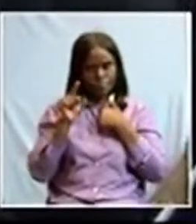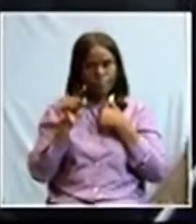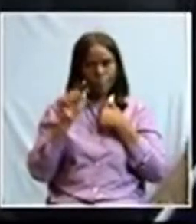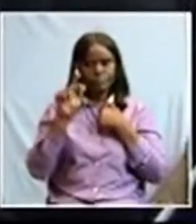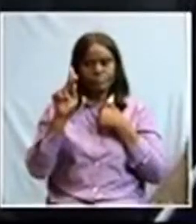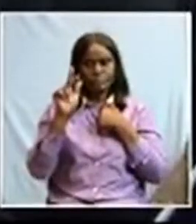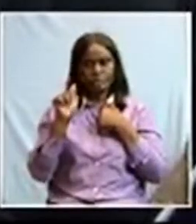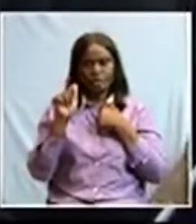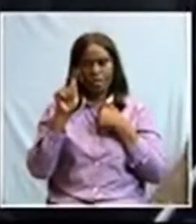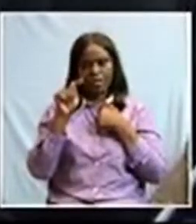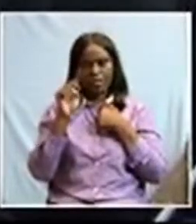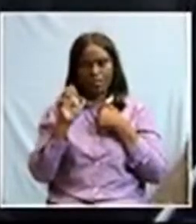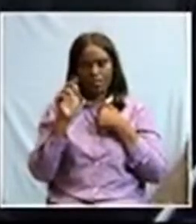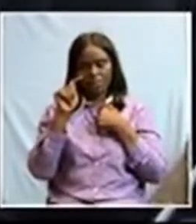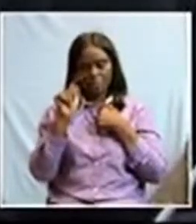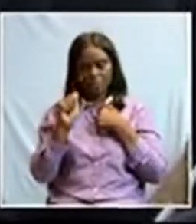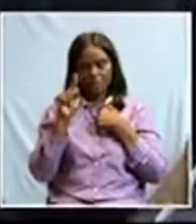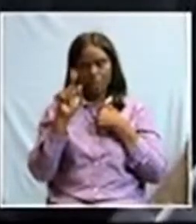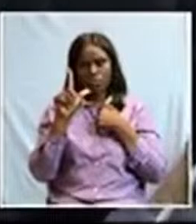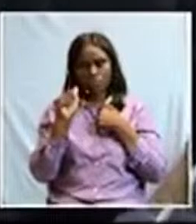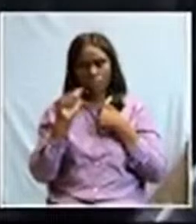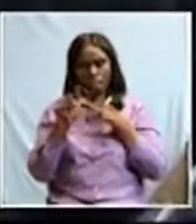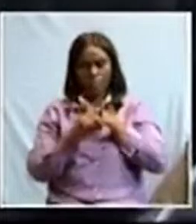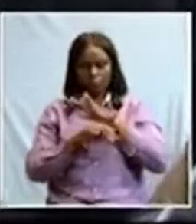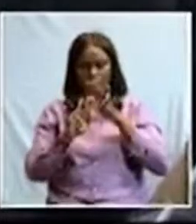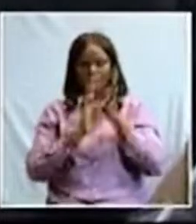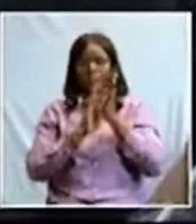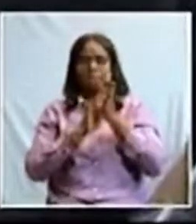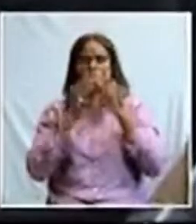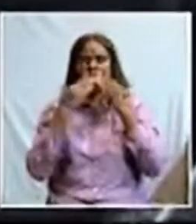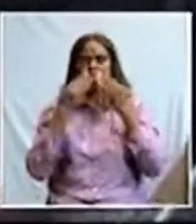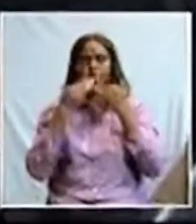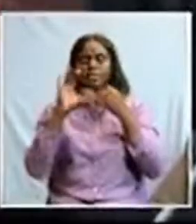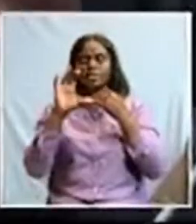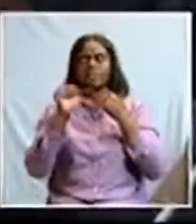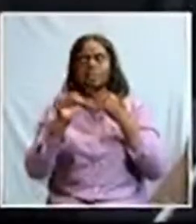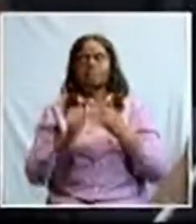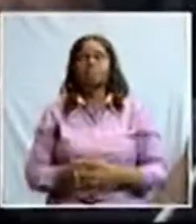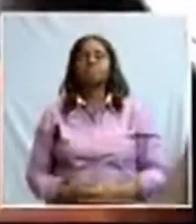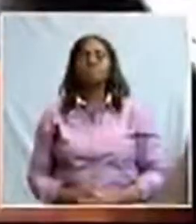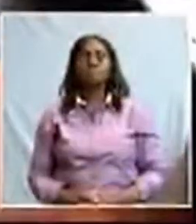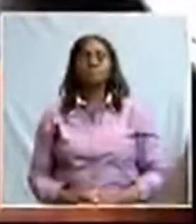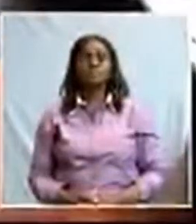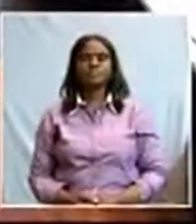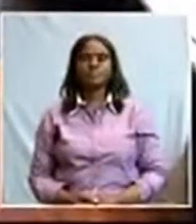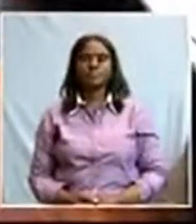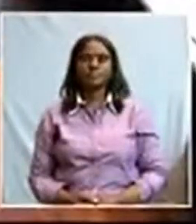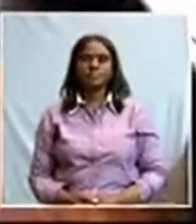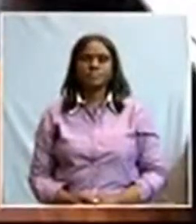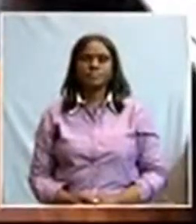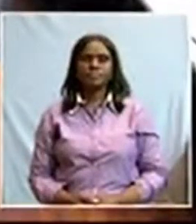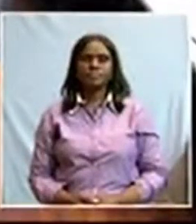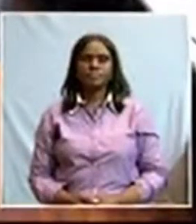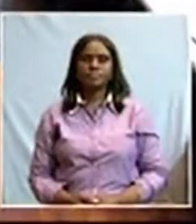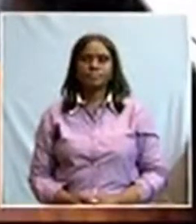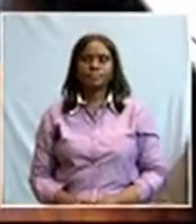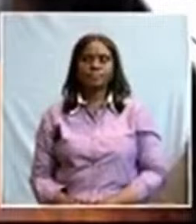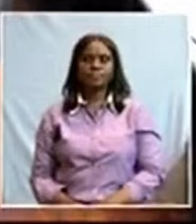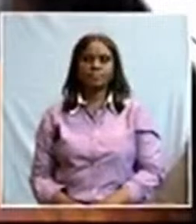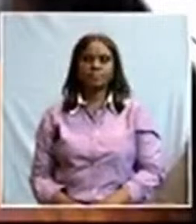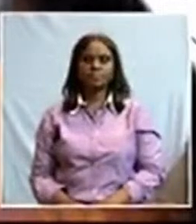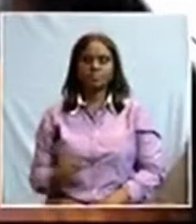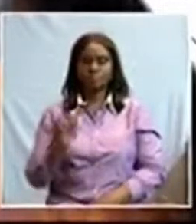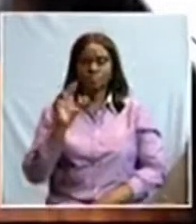Katetaula Primary School? Thank you. Council Secretary. Chair, simply put,